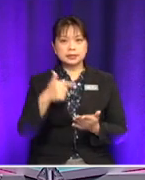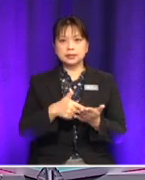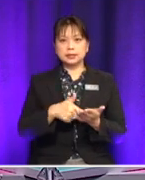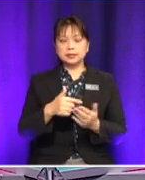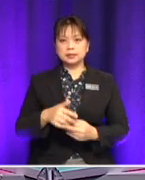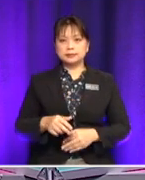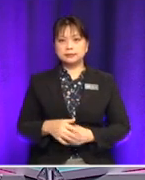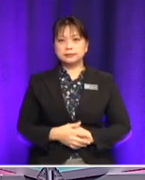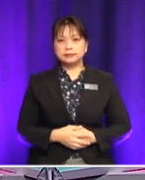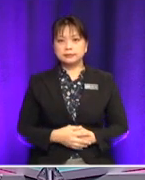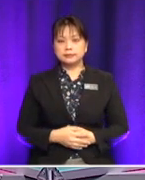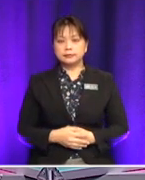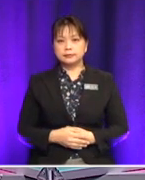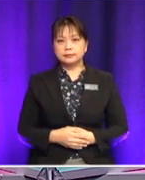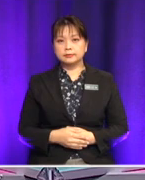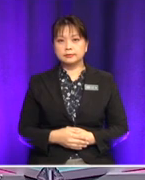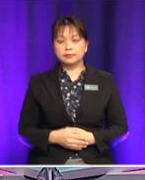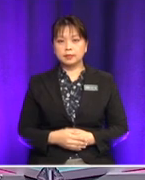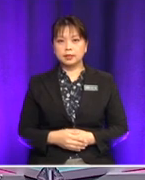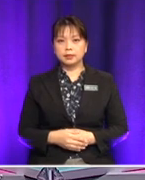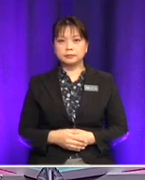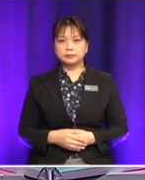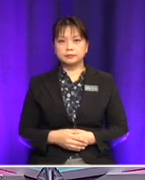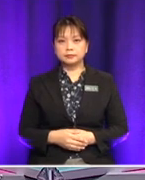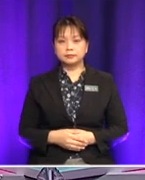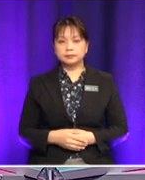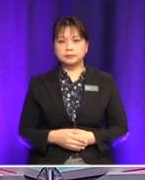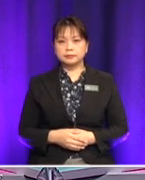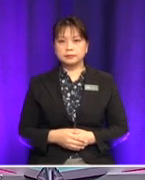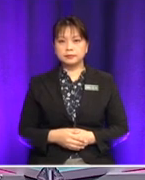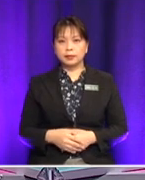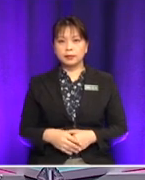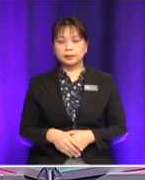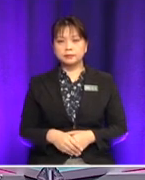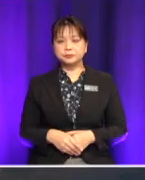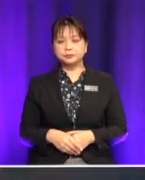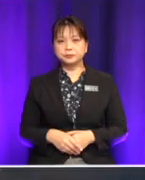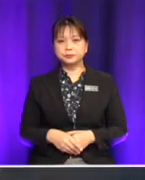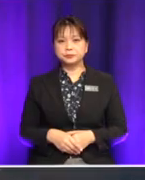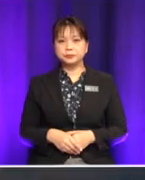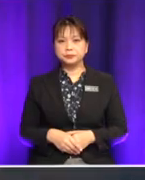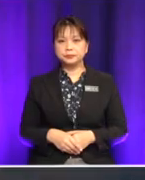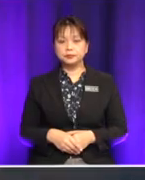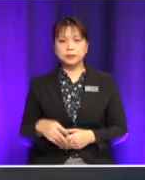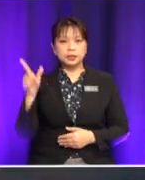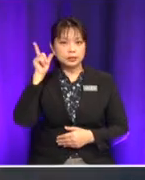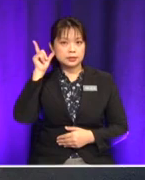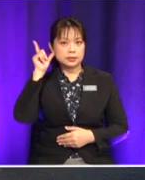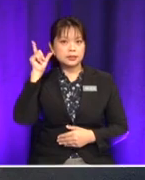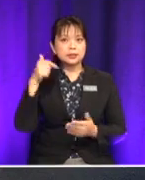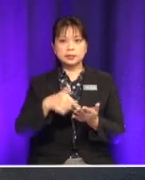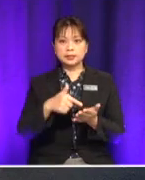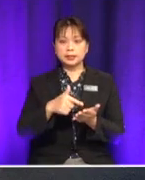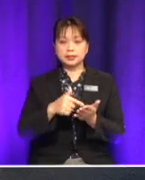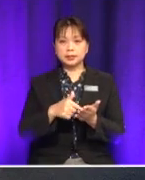down the keywords. Yeah? Mm-hmm. Okay, one more time, guys. All right. B. Listen to the rest of the